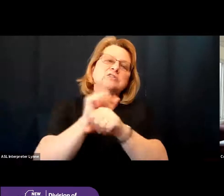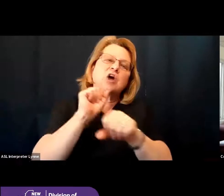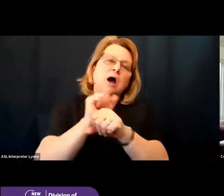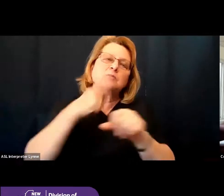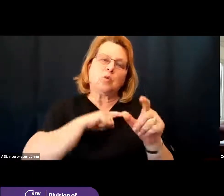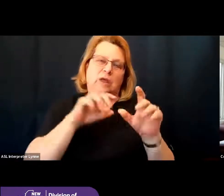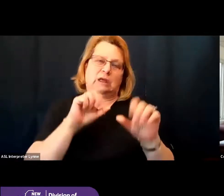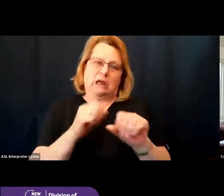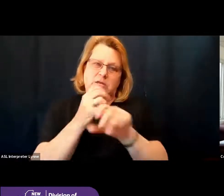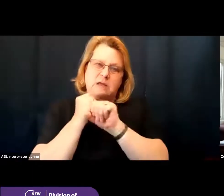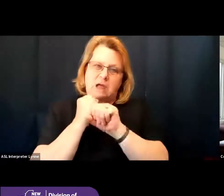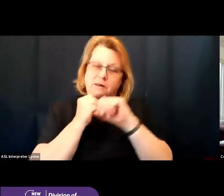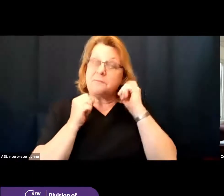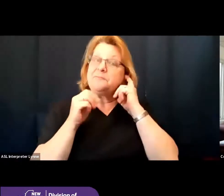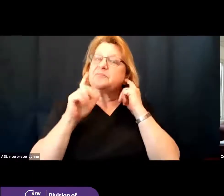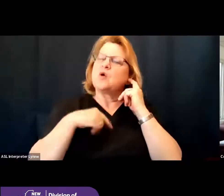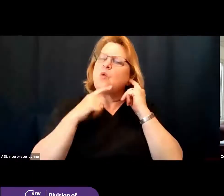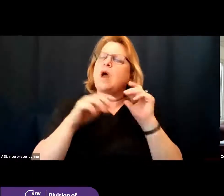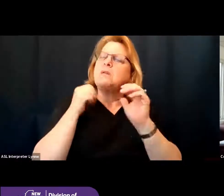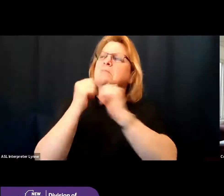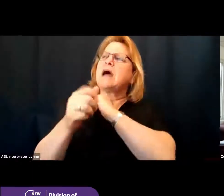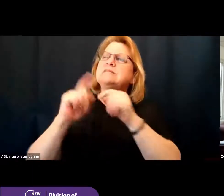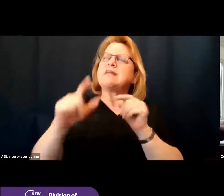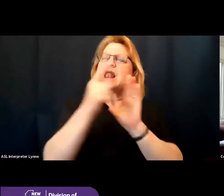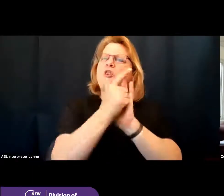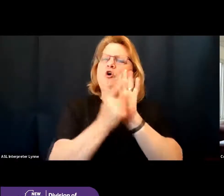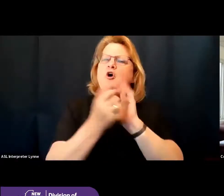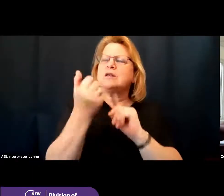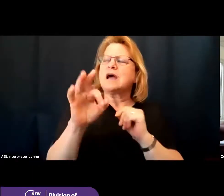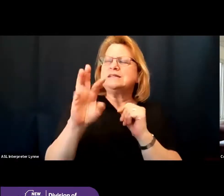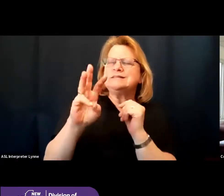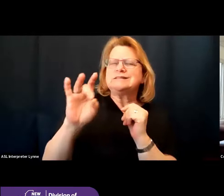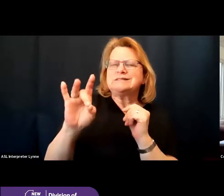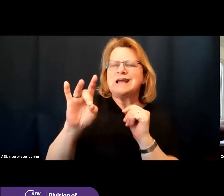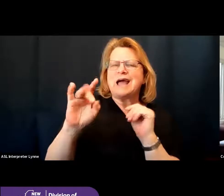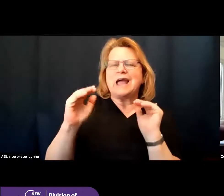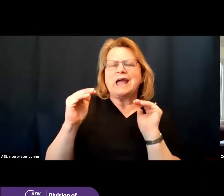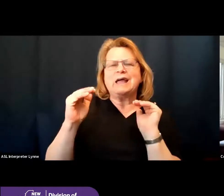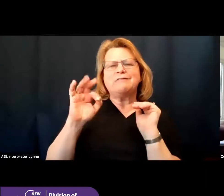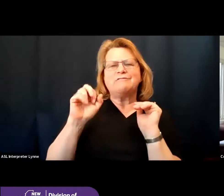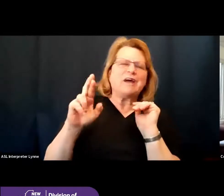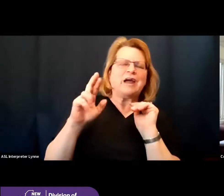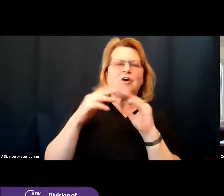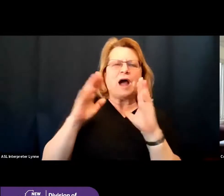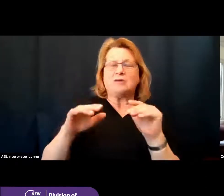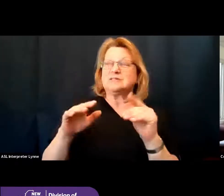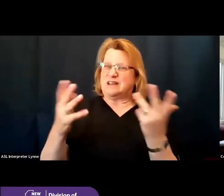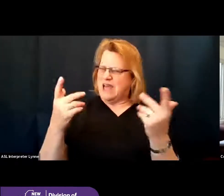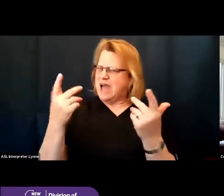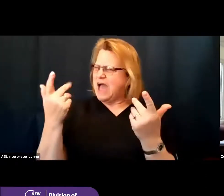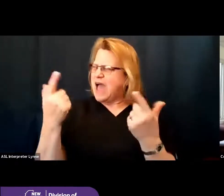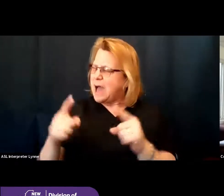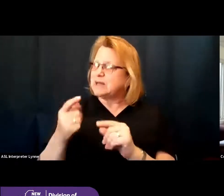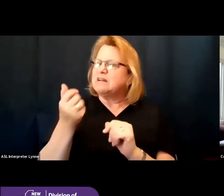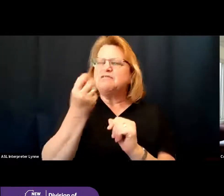When the Fair Housing Act was passed in 1968, just days after the assassination of Dr. Martin Luther King Jr.,